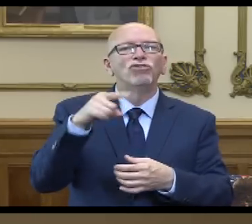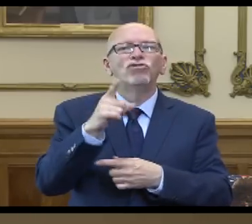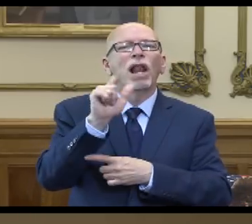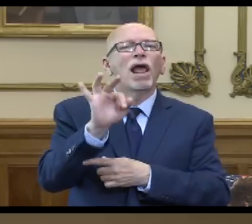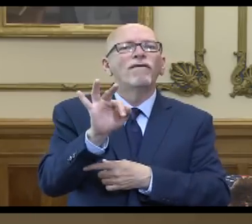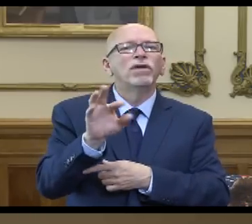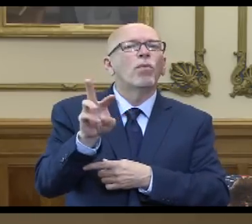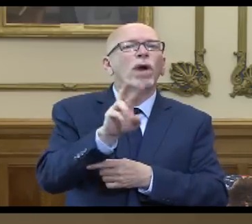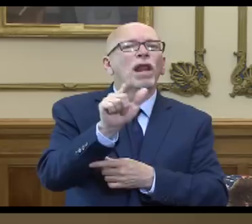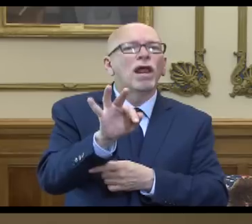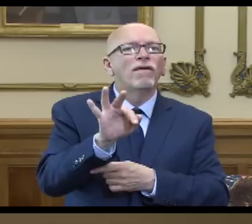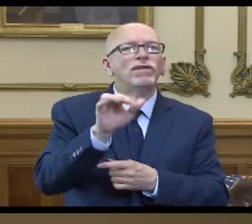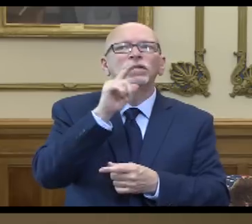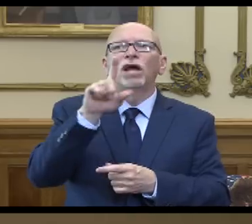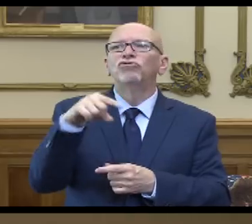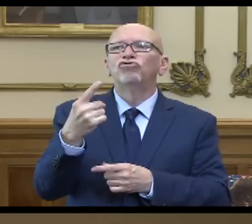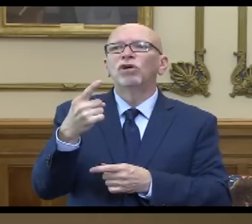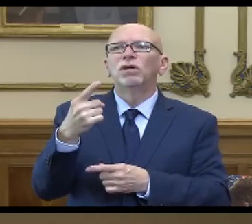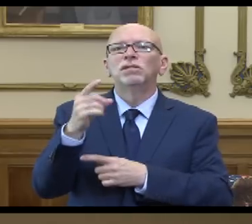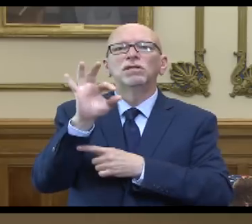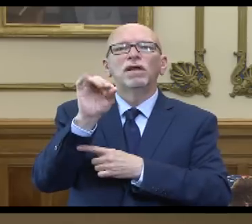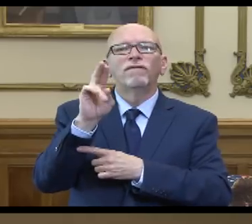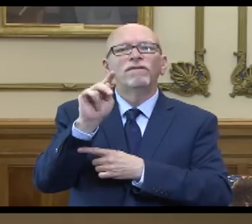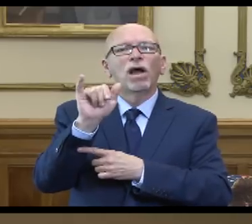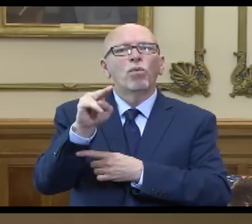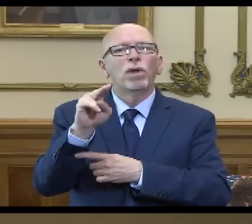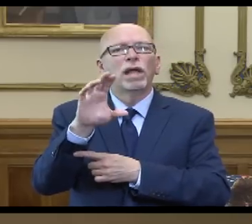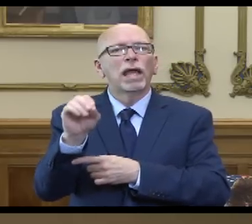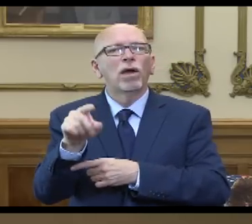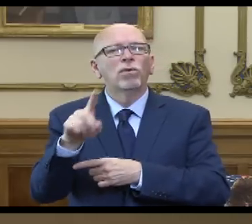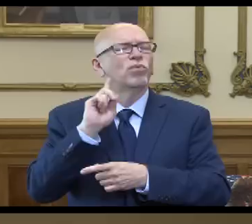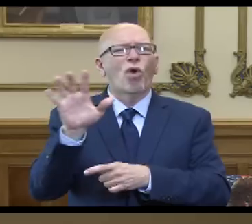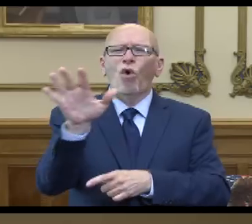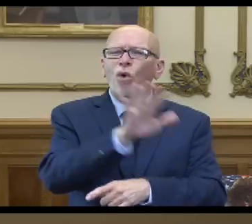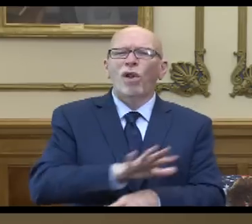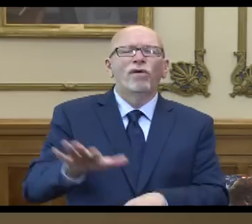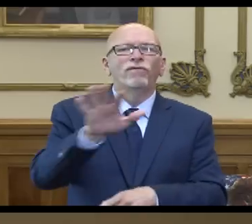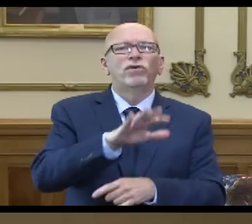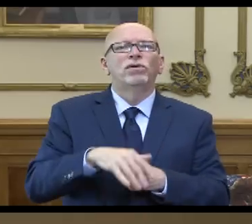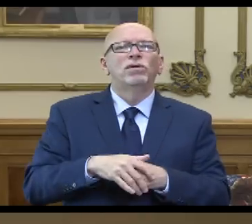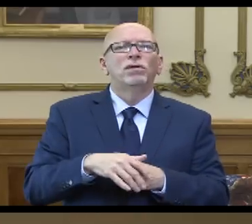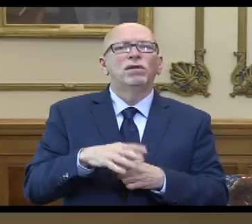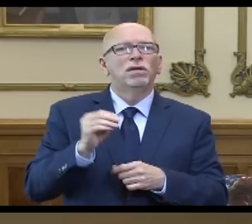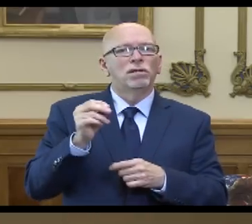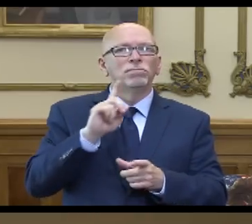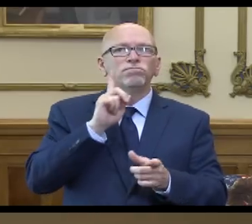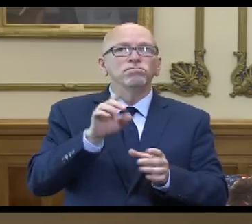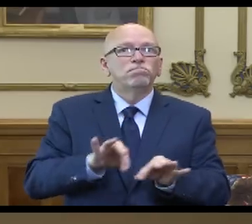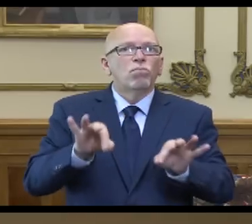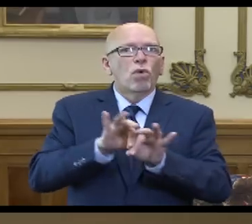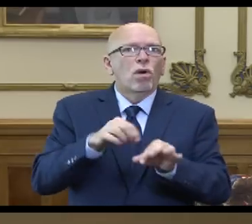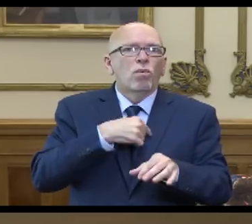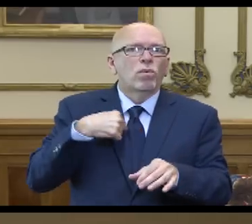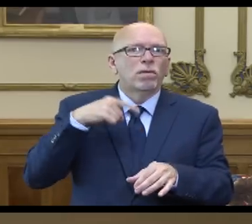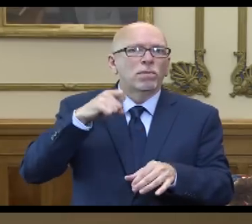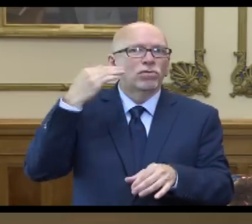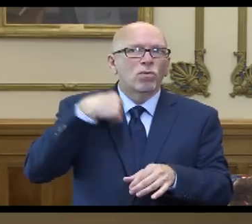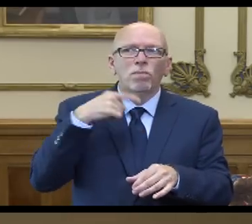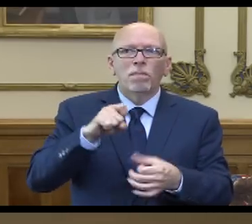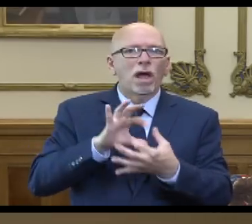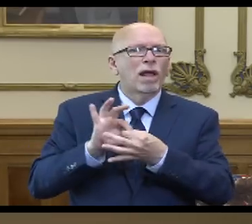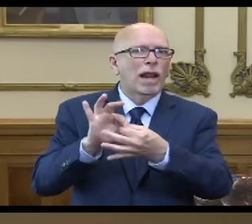West Lafayette. It's not just Fountain County. It's all of that. And it's important that we know that we can all